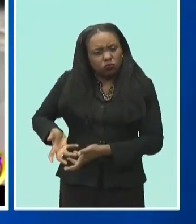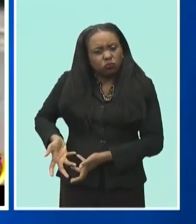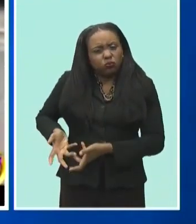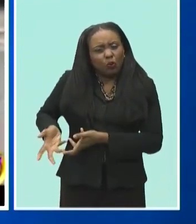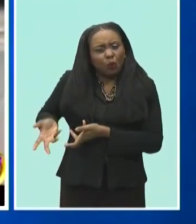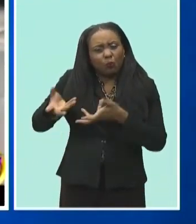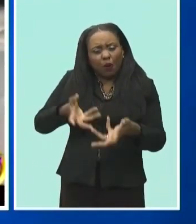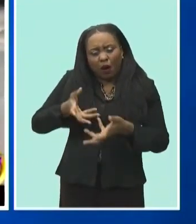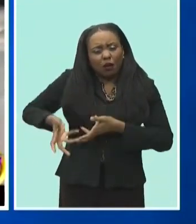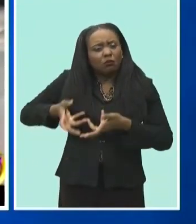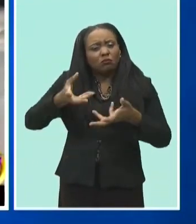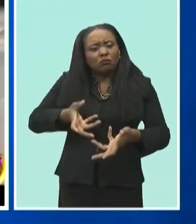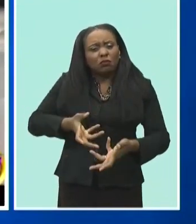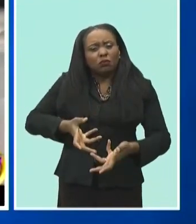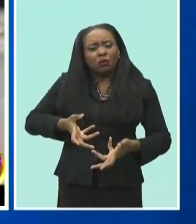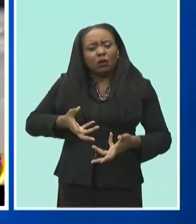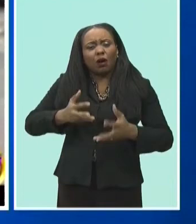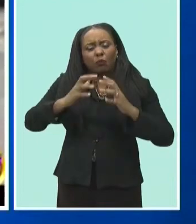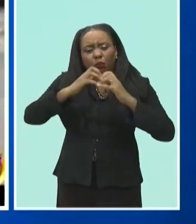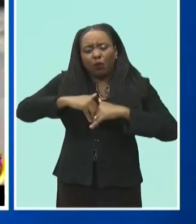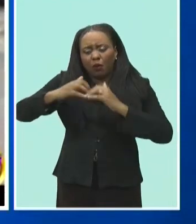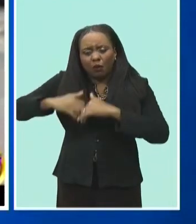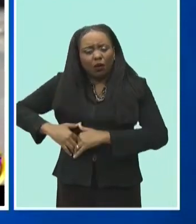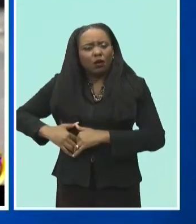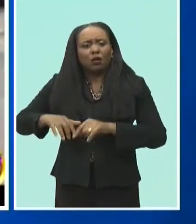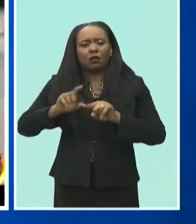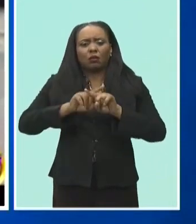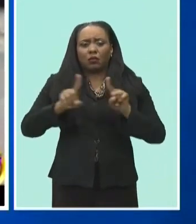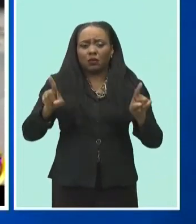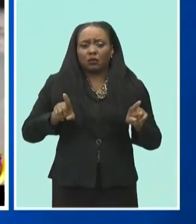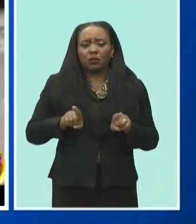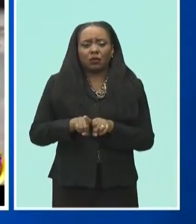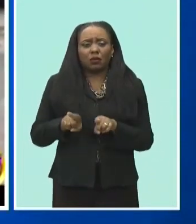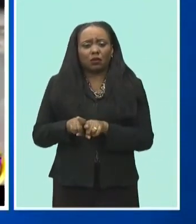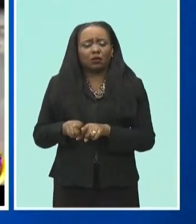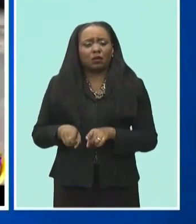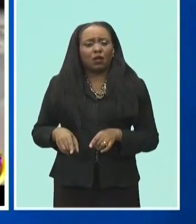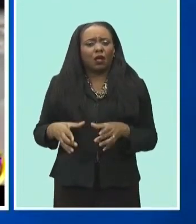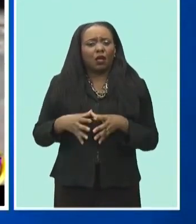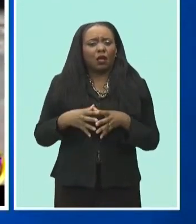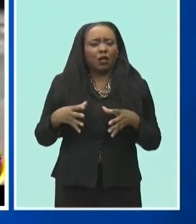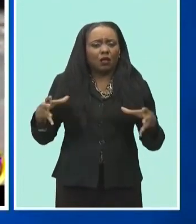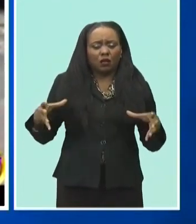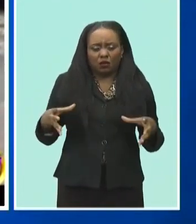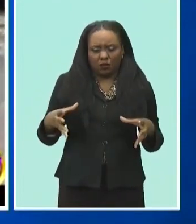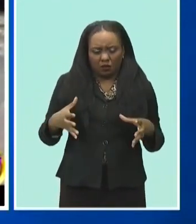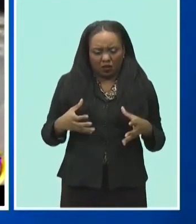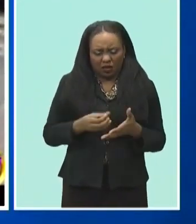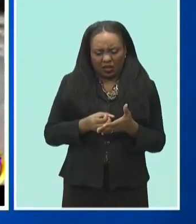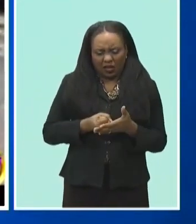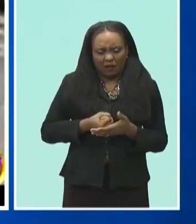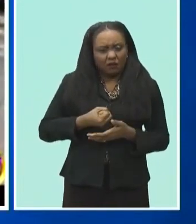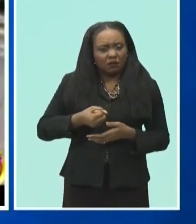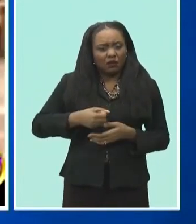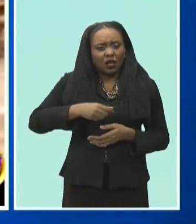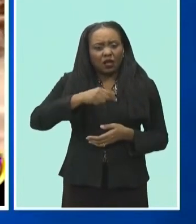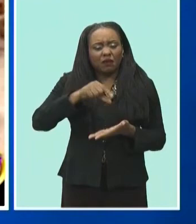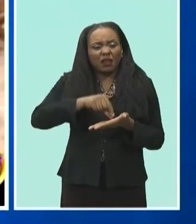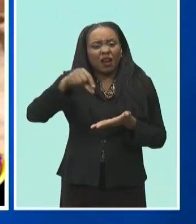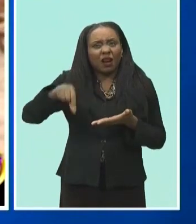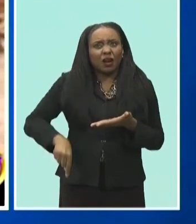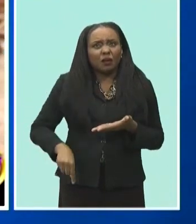noticed that there is a nuisance of commercial waste all over the streets, such